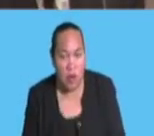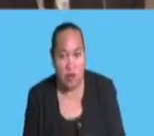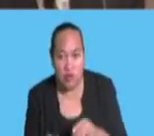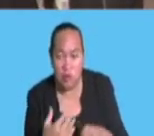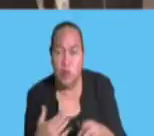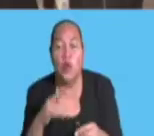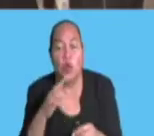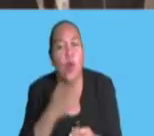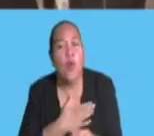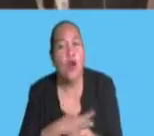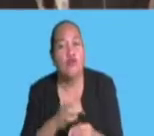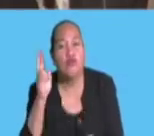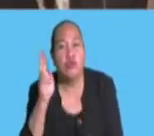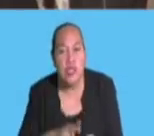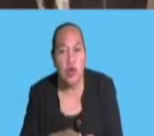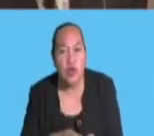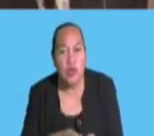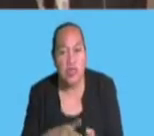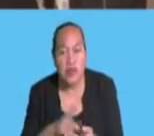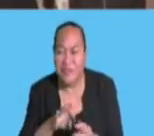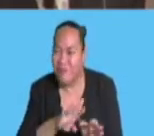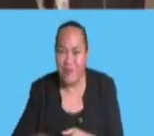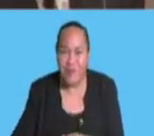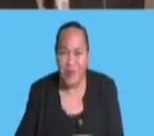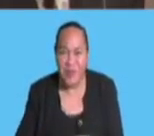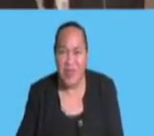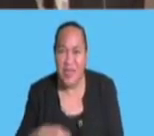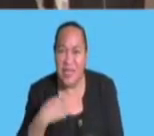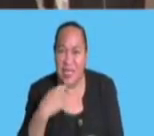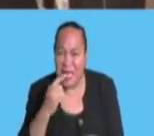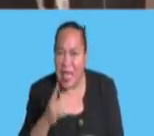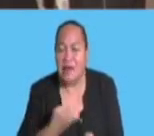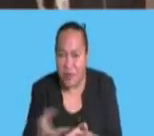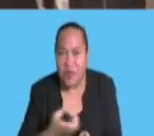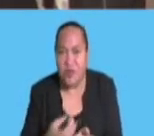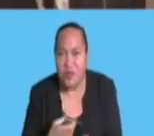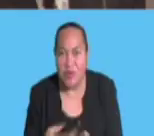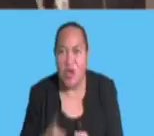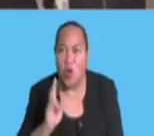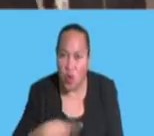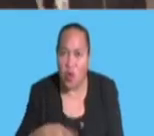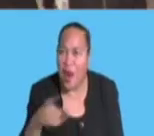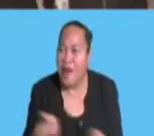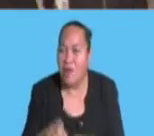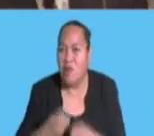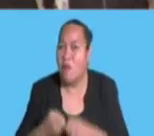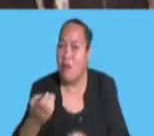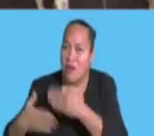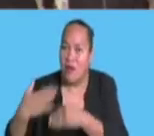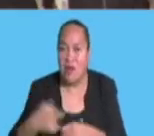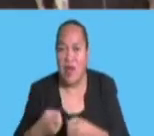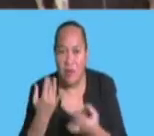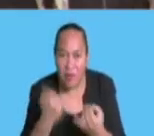We wish to reduce, if not eliminate, repetitive expenditures on fixing roads and related